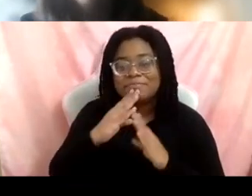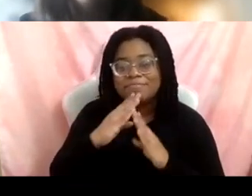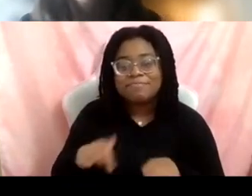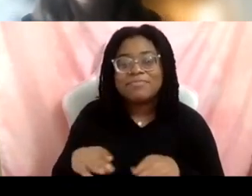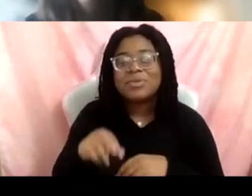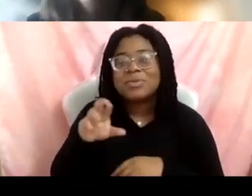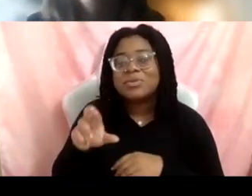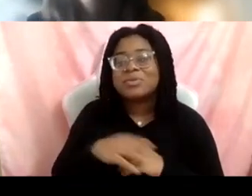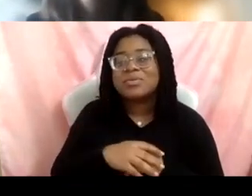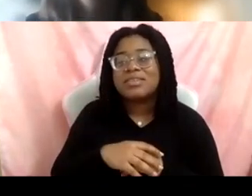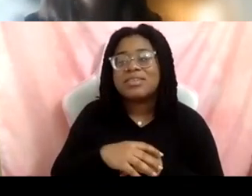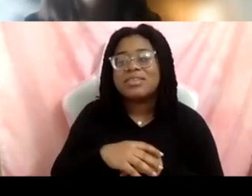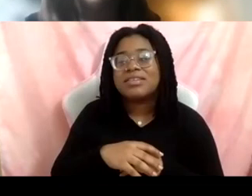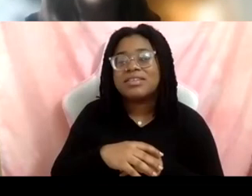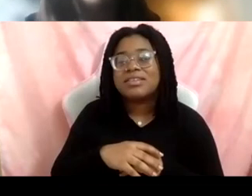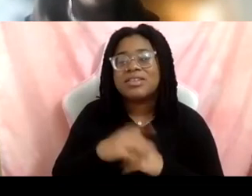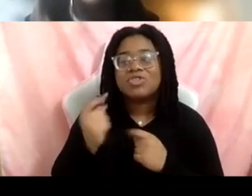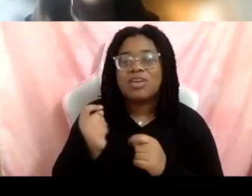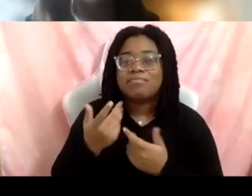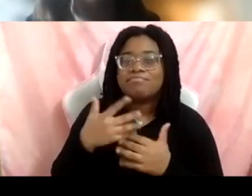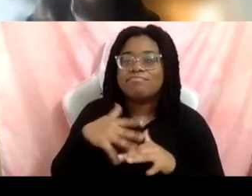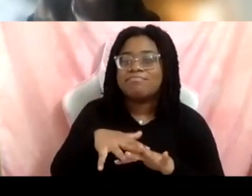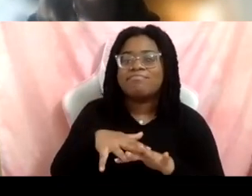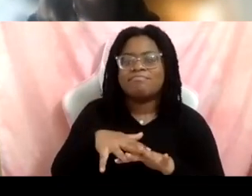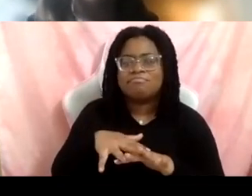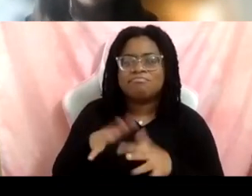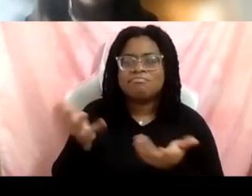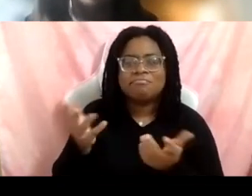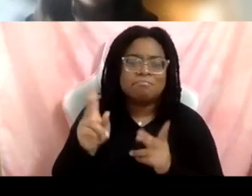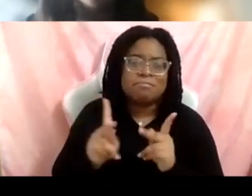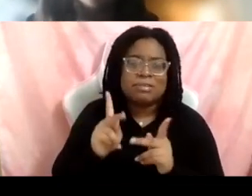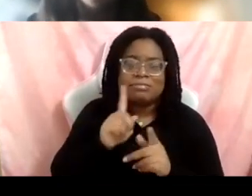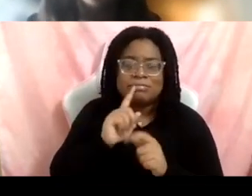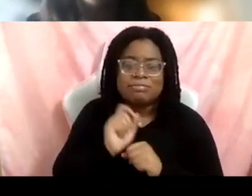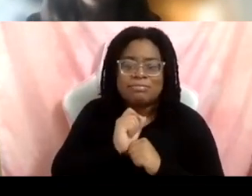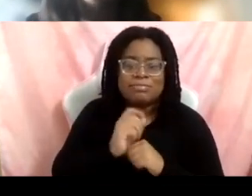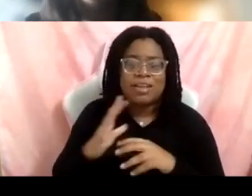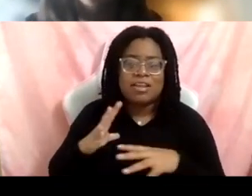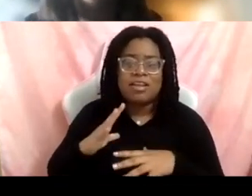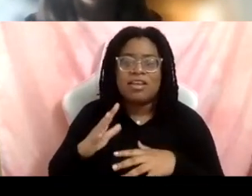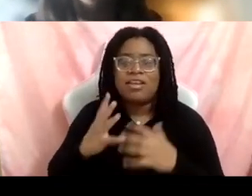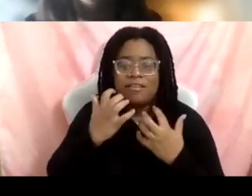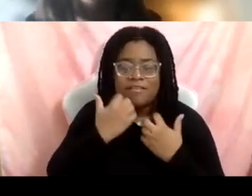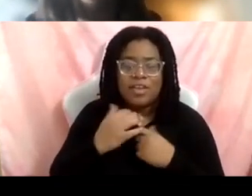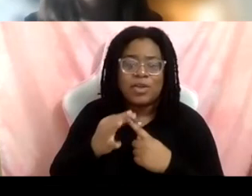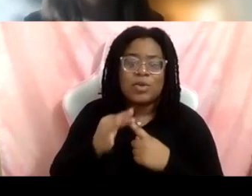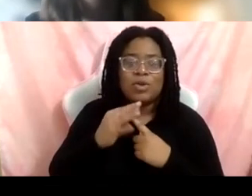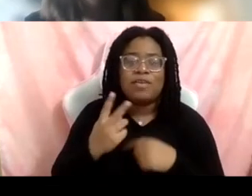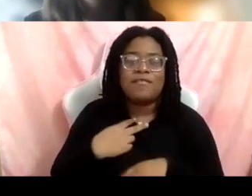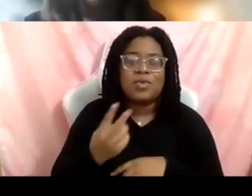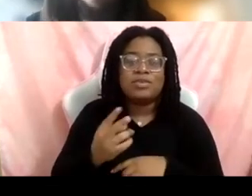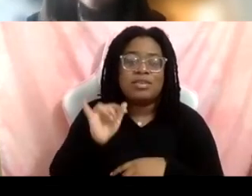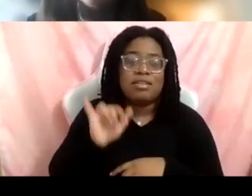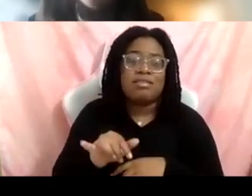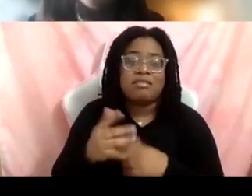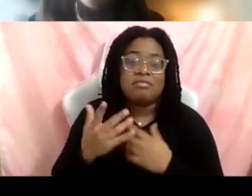or try to blend in. People, I feel like in Hollywood, really value unique voices. I mean, maybe that's stating